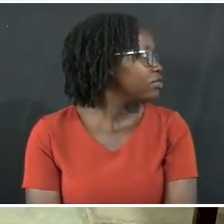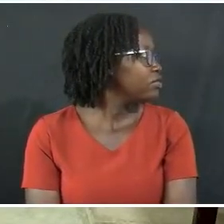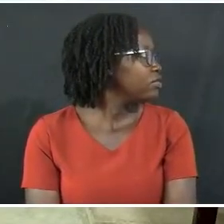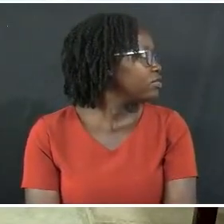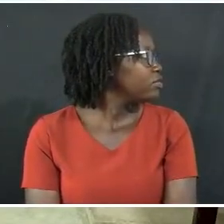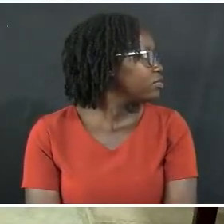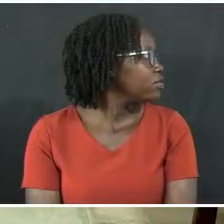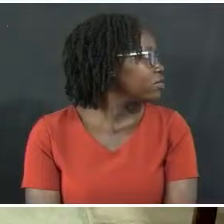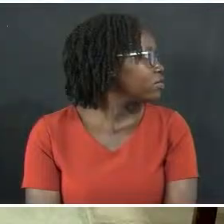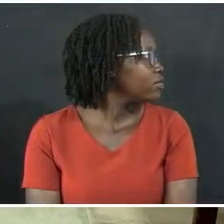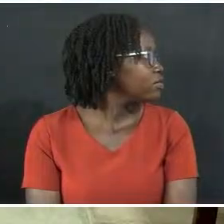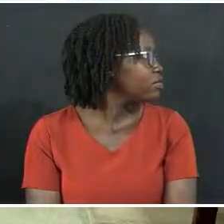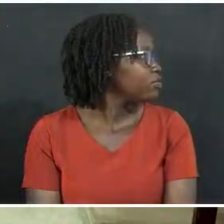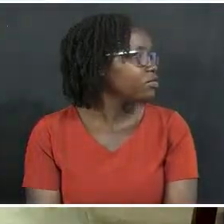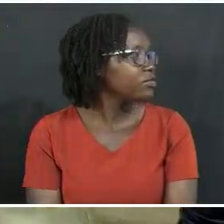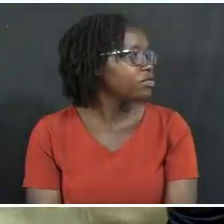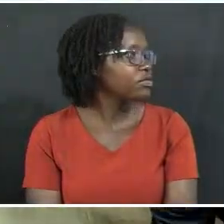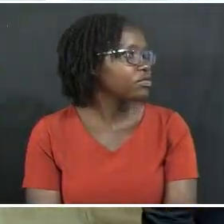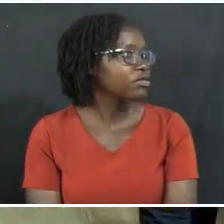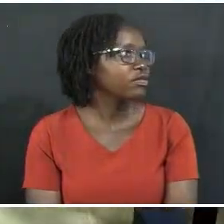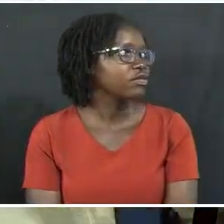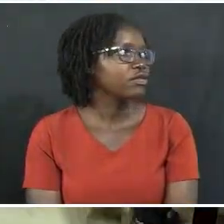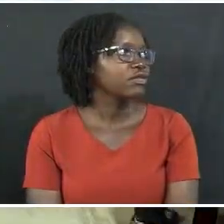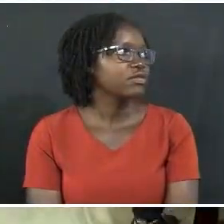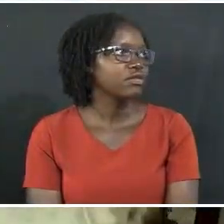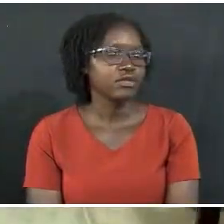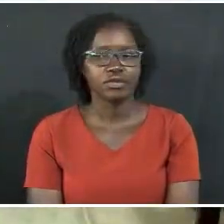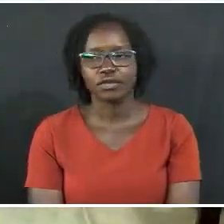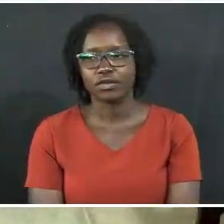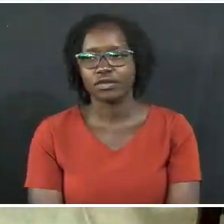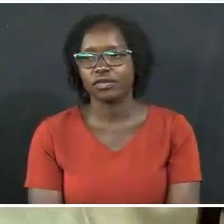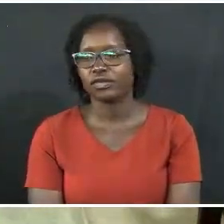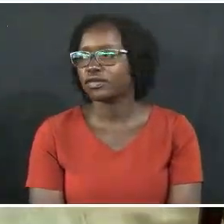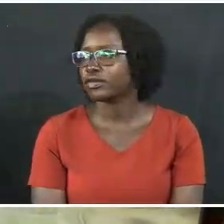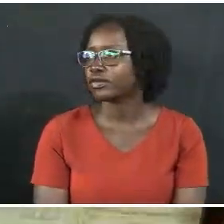rose, yes. Number